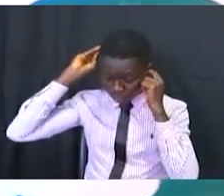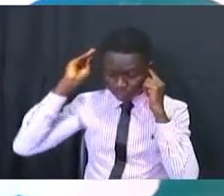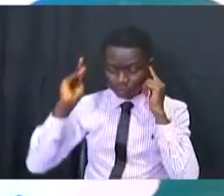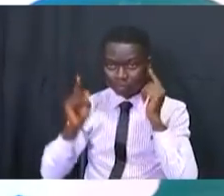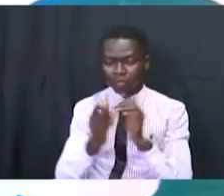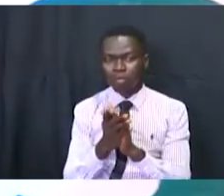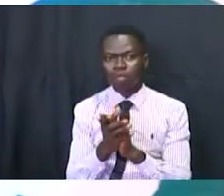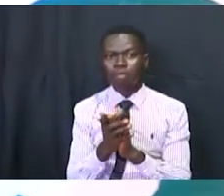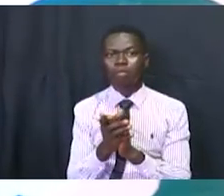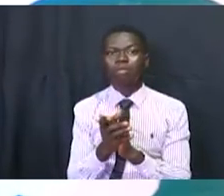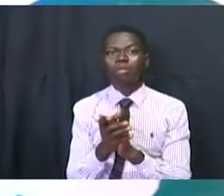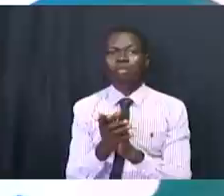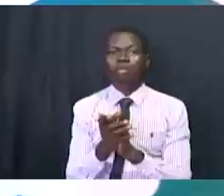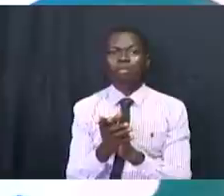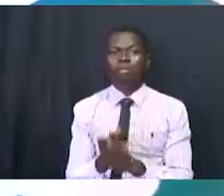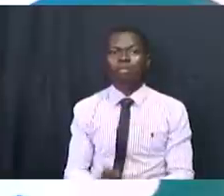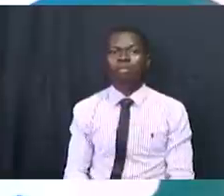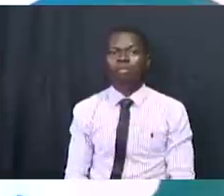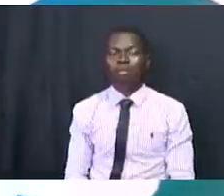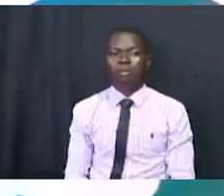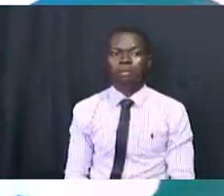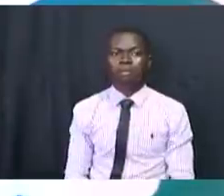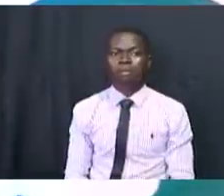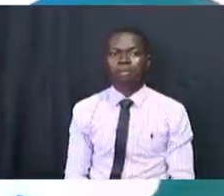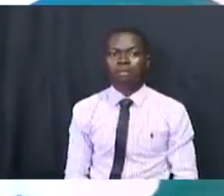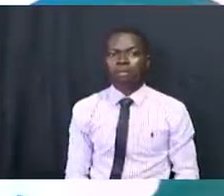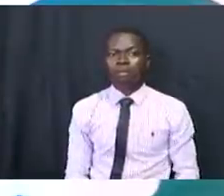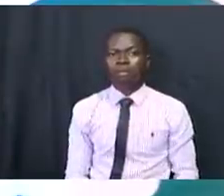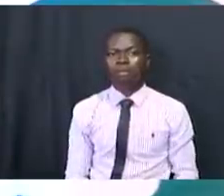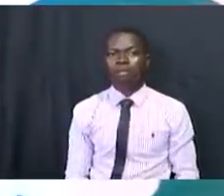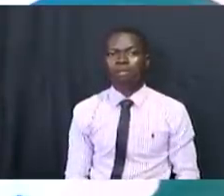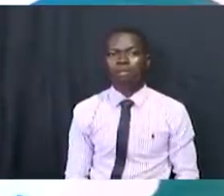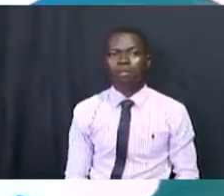5 from verse 11. Daniel 5, 11.